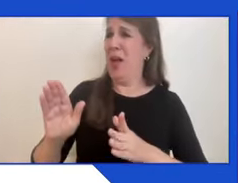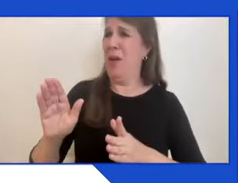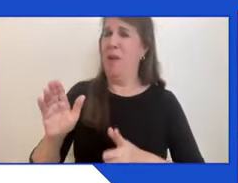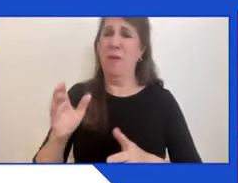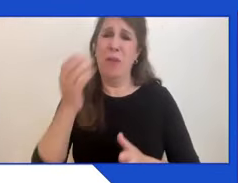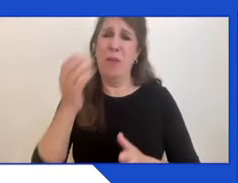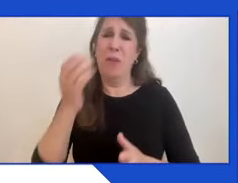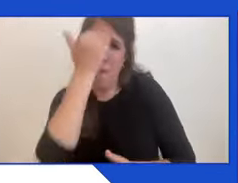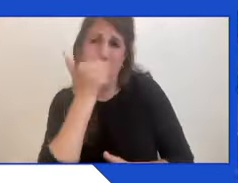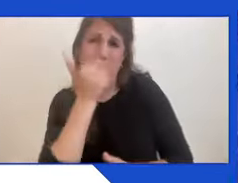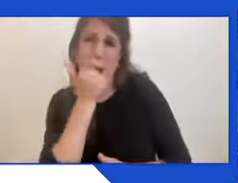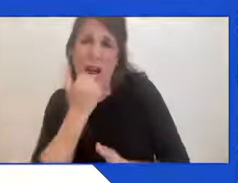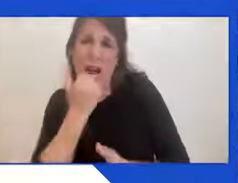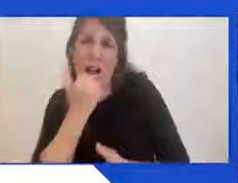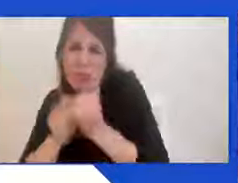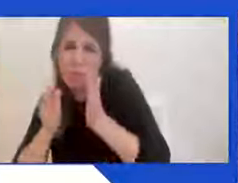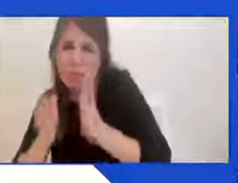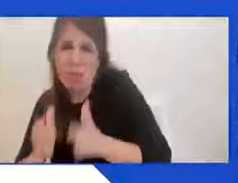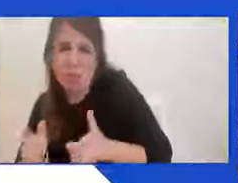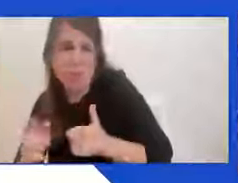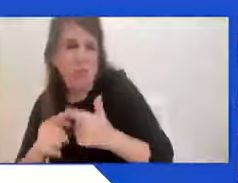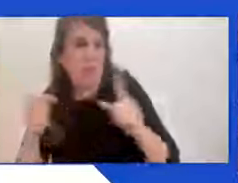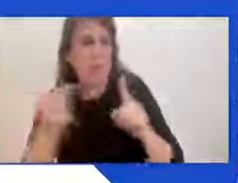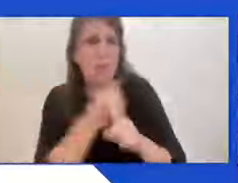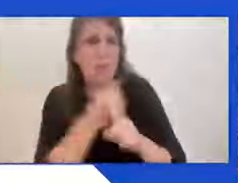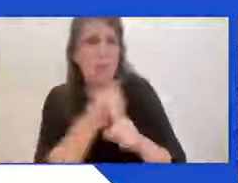Jewish students on campus.